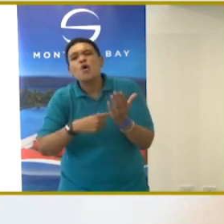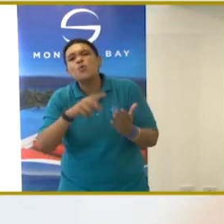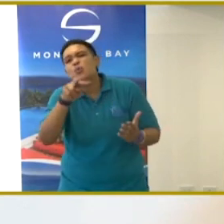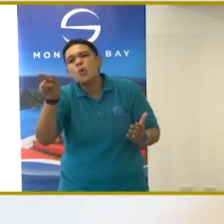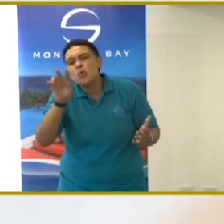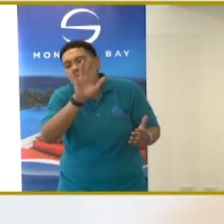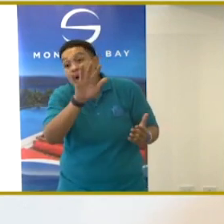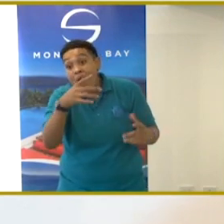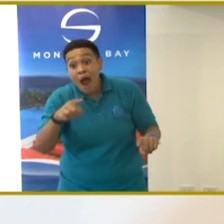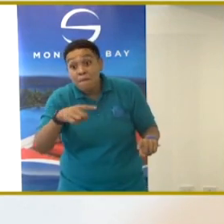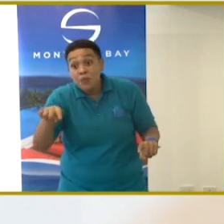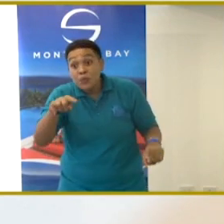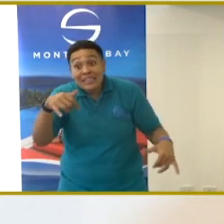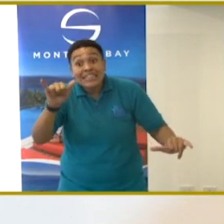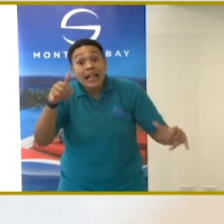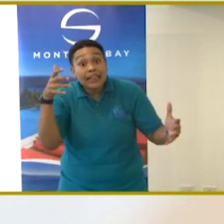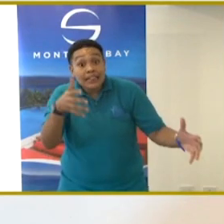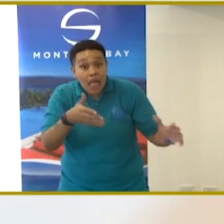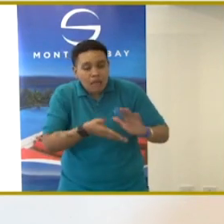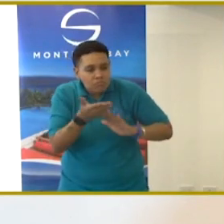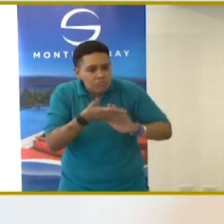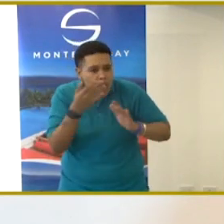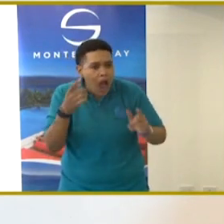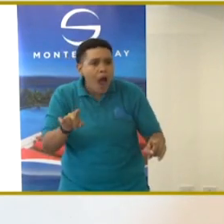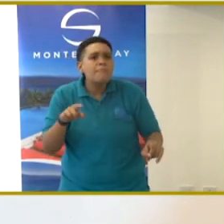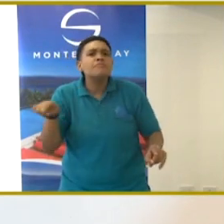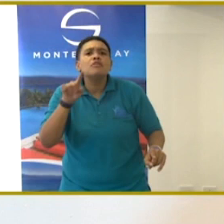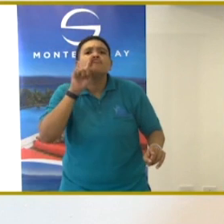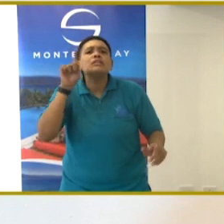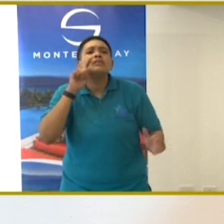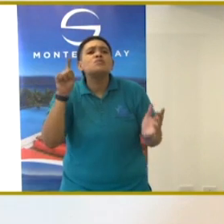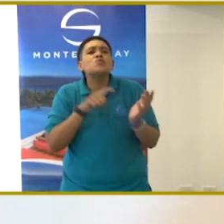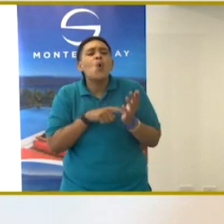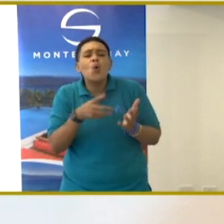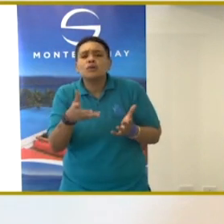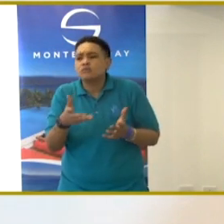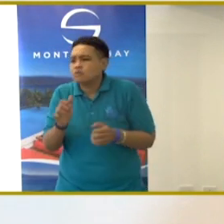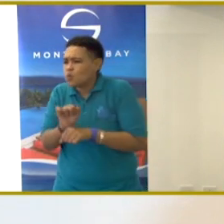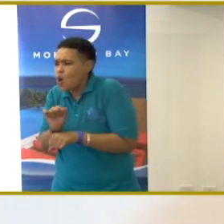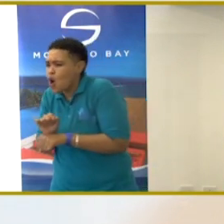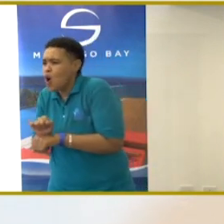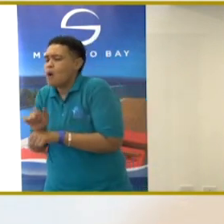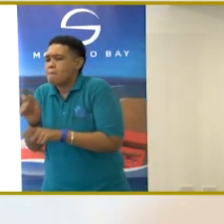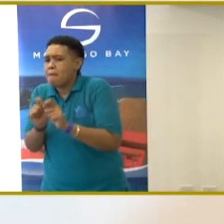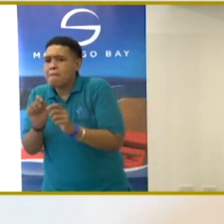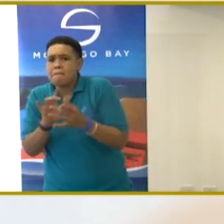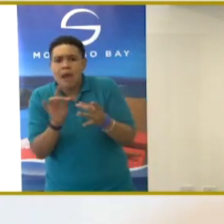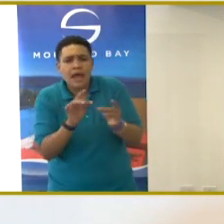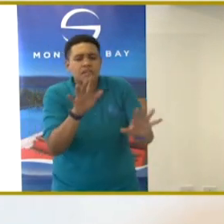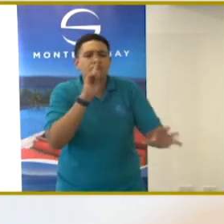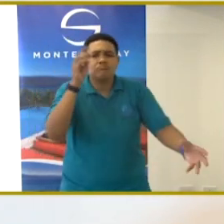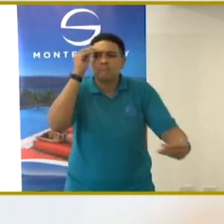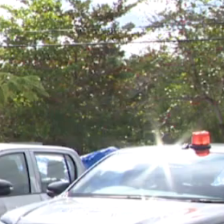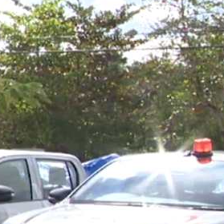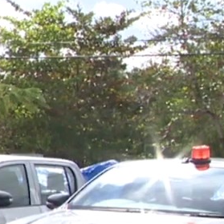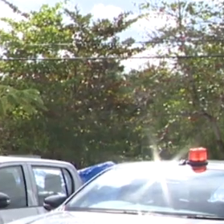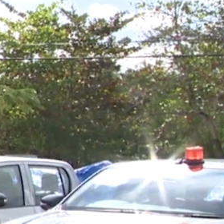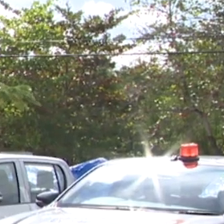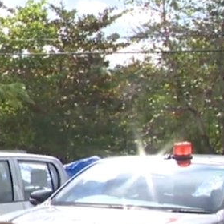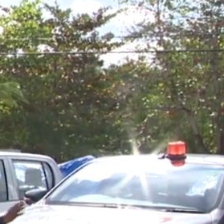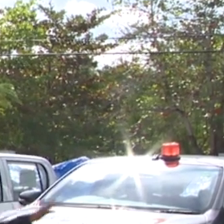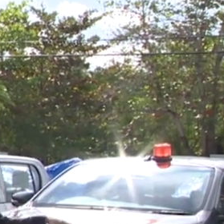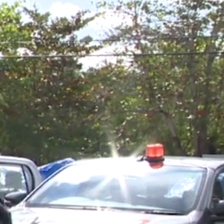1,022. Those are still in place, and they have been out in the field doing the work, bringing the messaging, giving out the brochures. We've